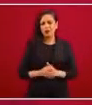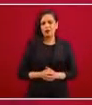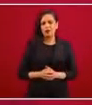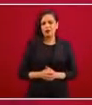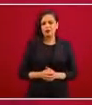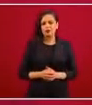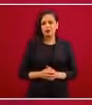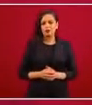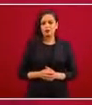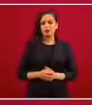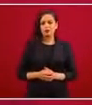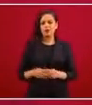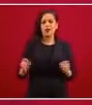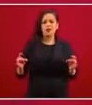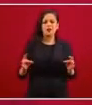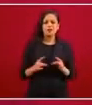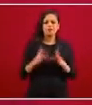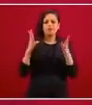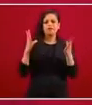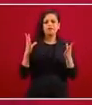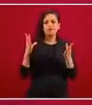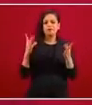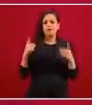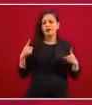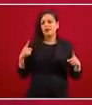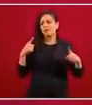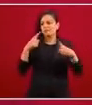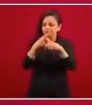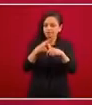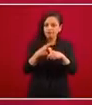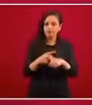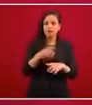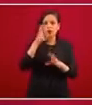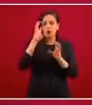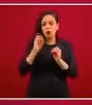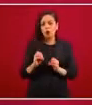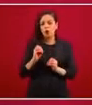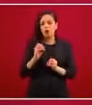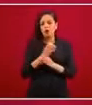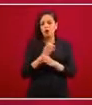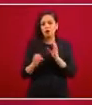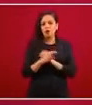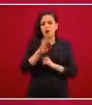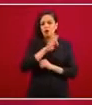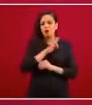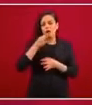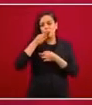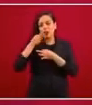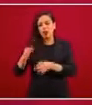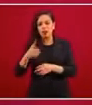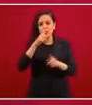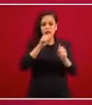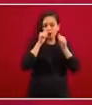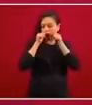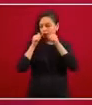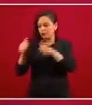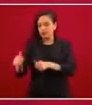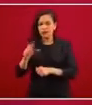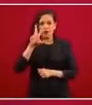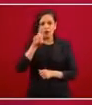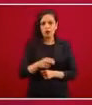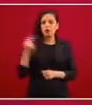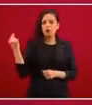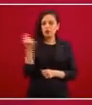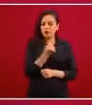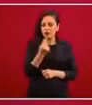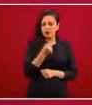maintain our unity, to continue to be together in this. Any situation that can